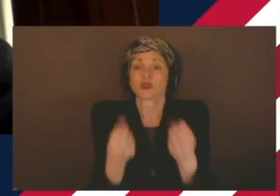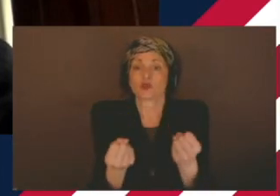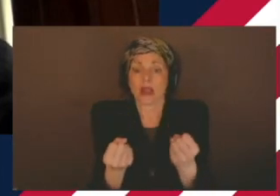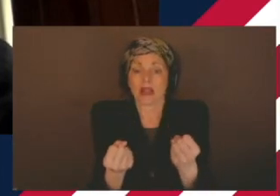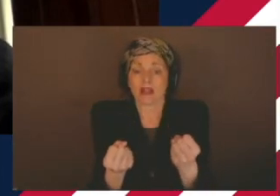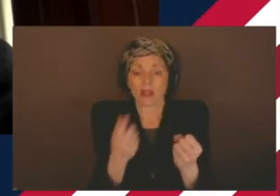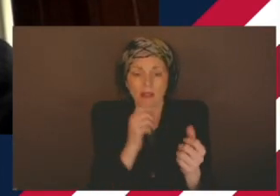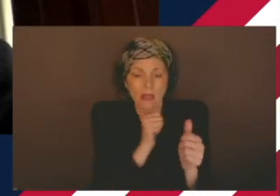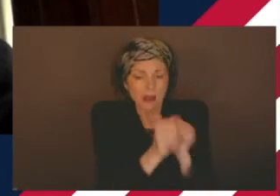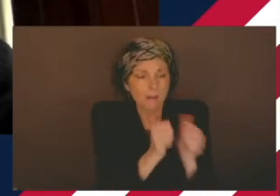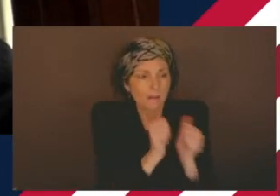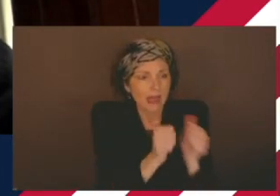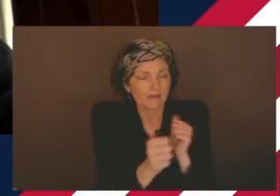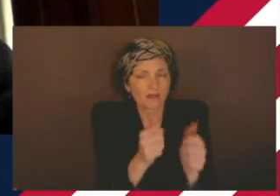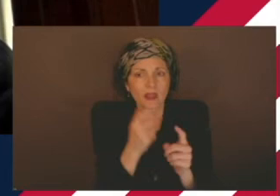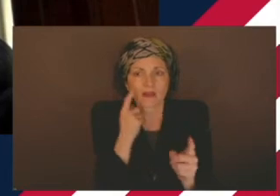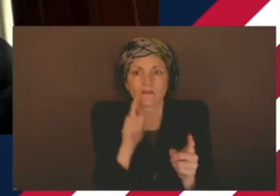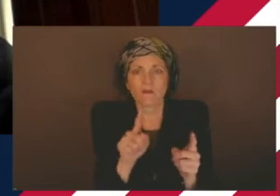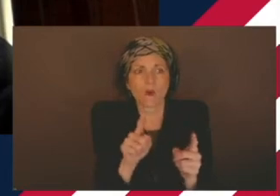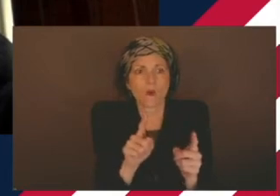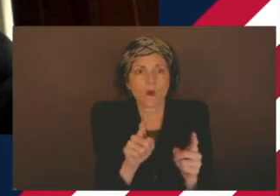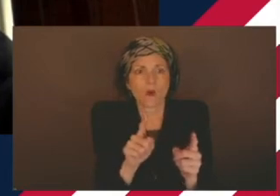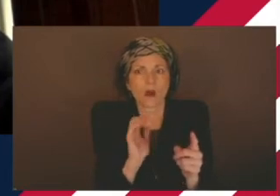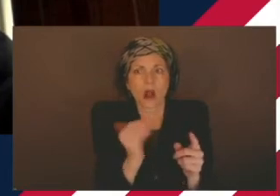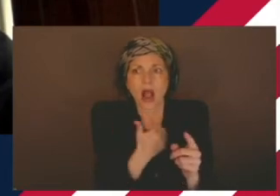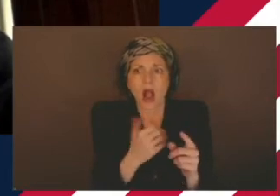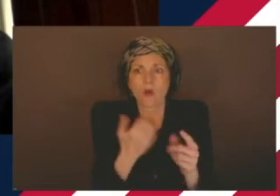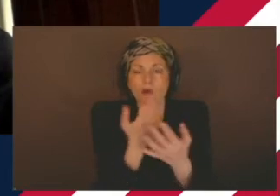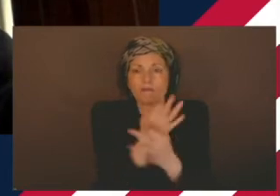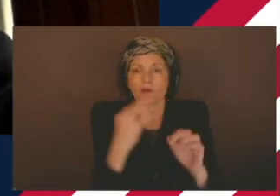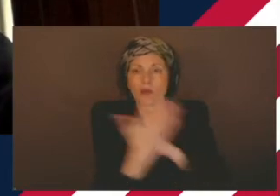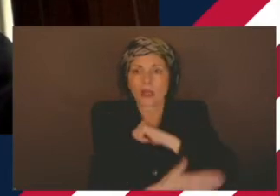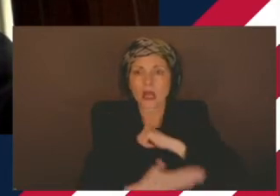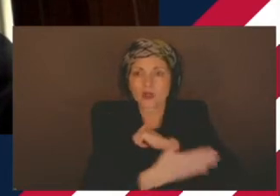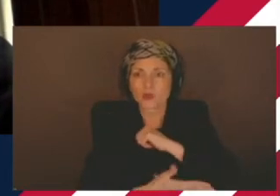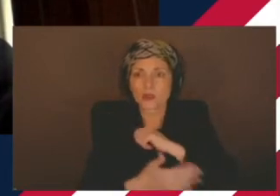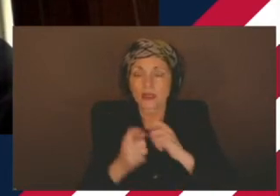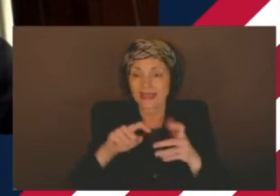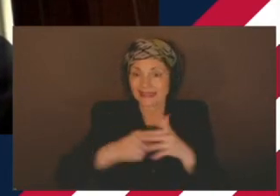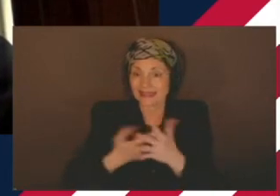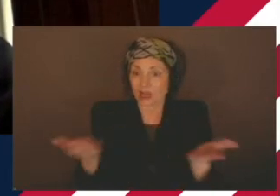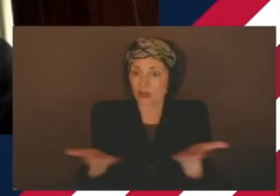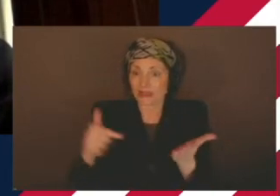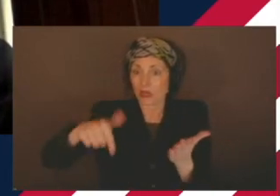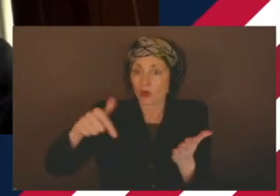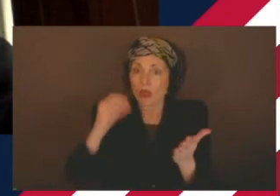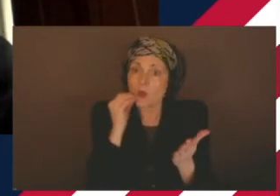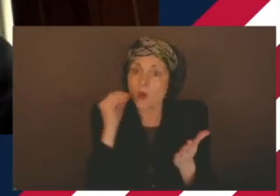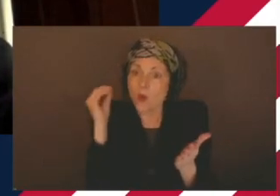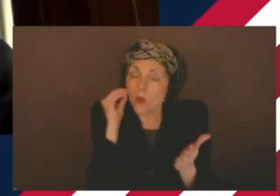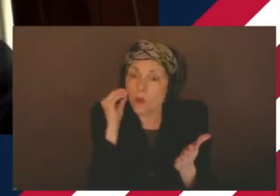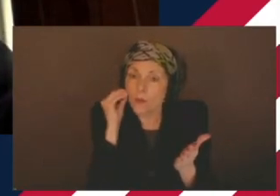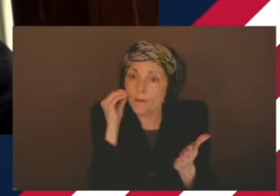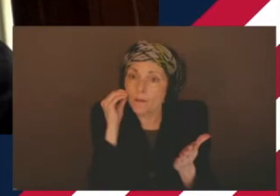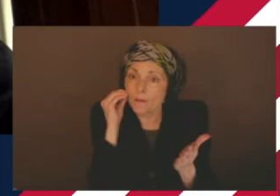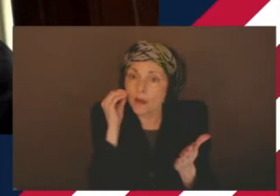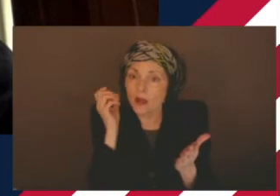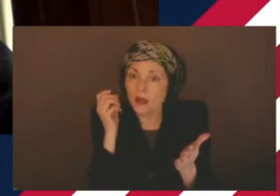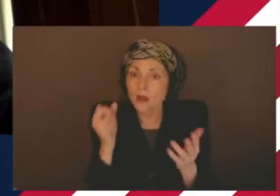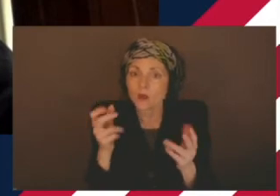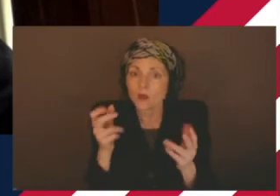not imitate our adversaries. This starts at home, including with many of the issues that the preceding witnesses have so eloquently spoken